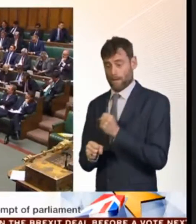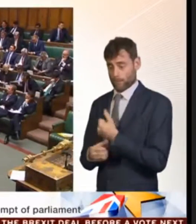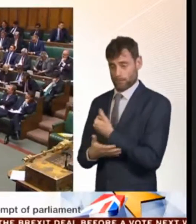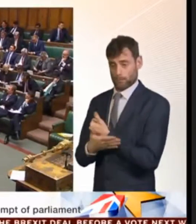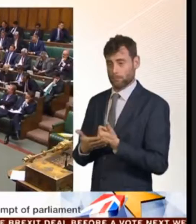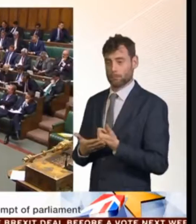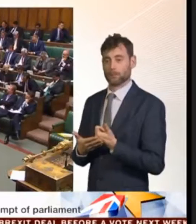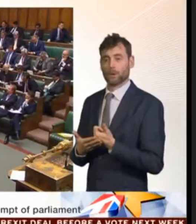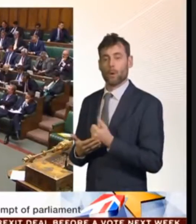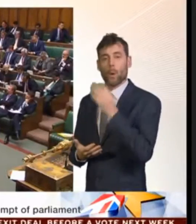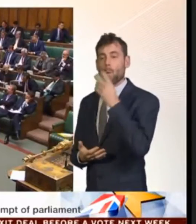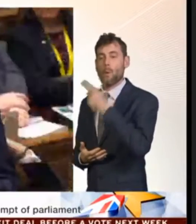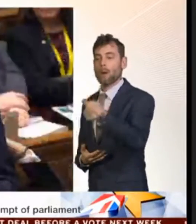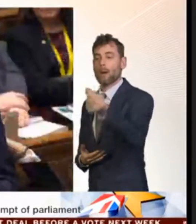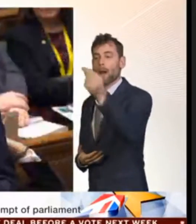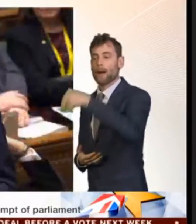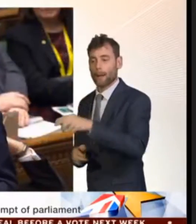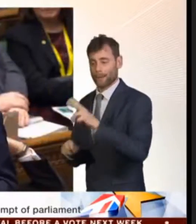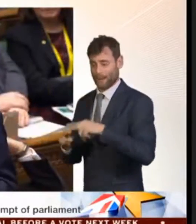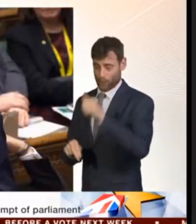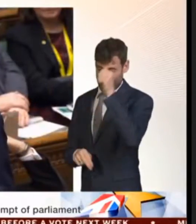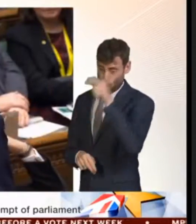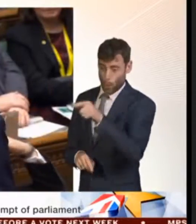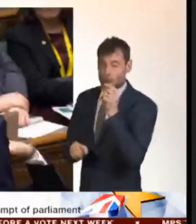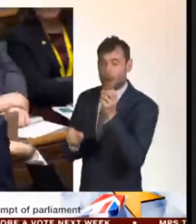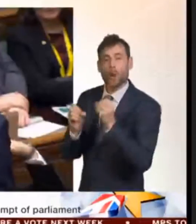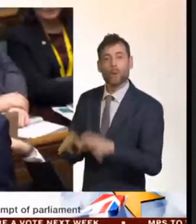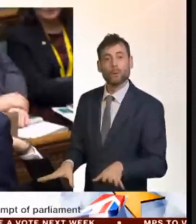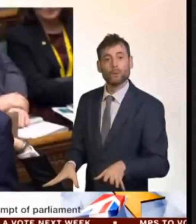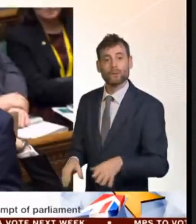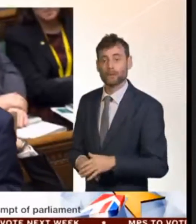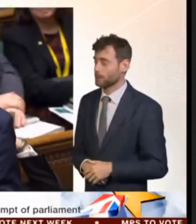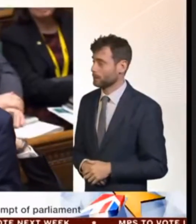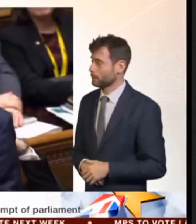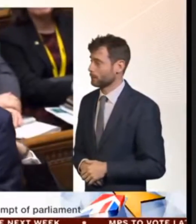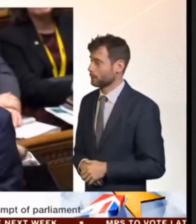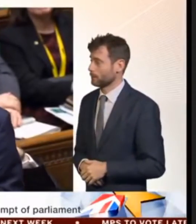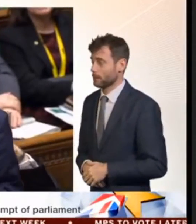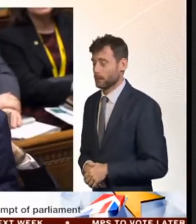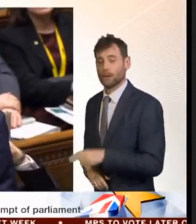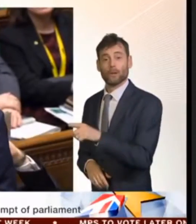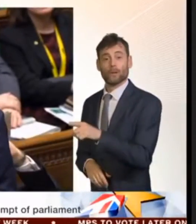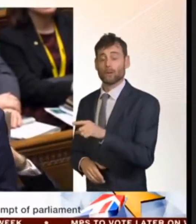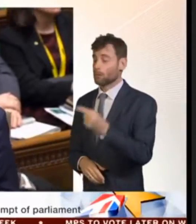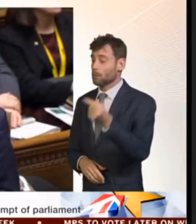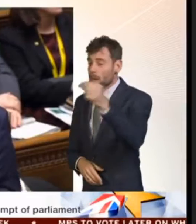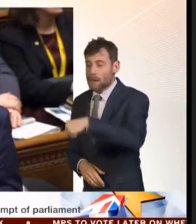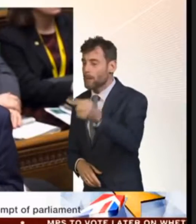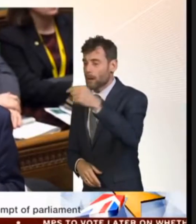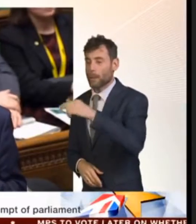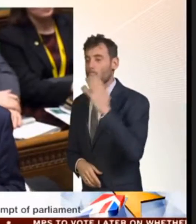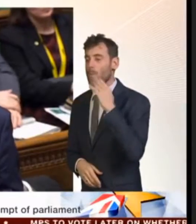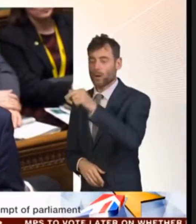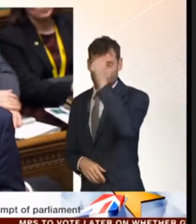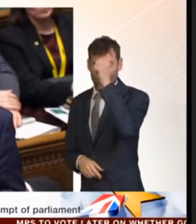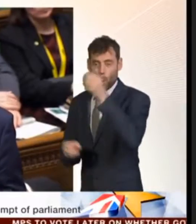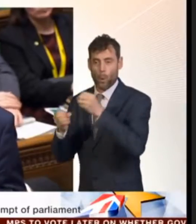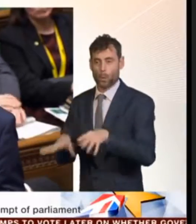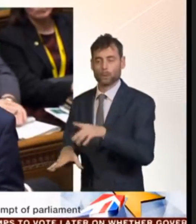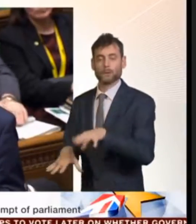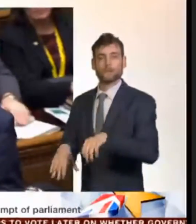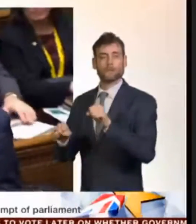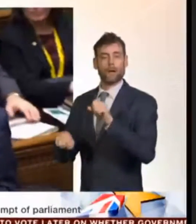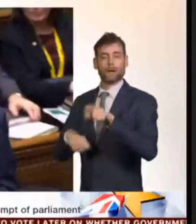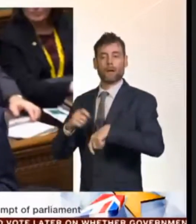if they think they're going to lose. Maybe the problem is they get so used to being allowed to ignore the views and the opinions of Parliament, they forgot